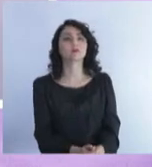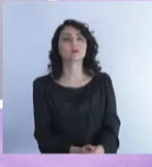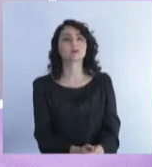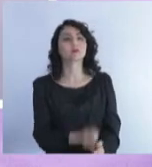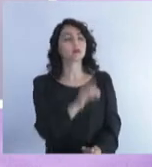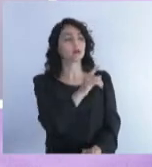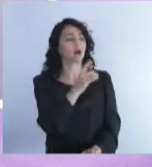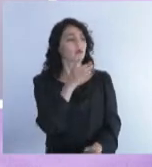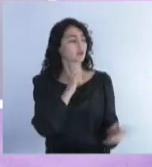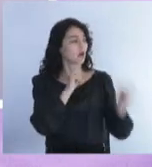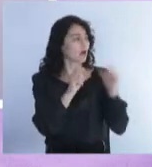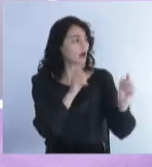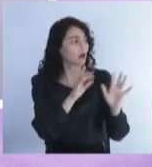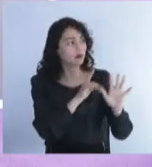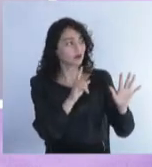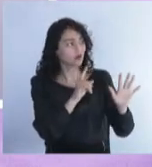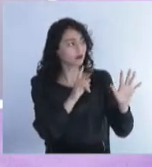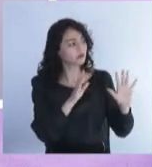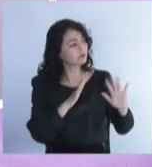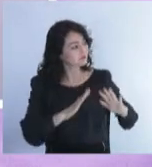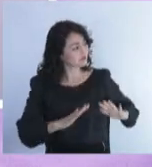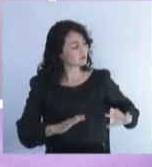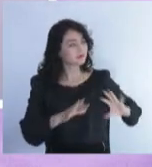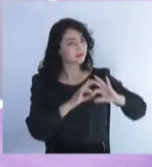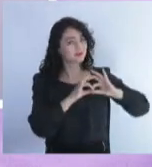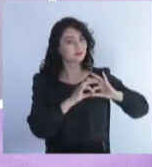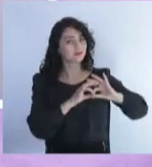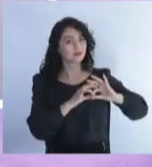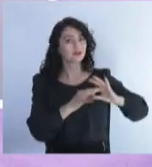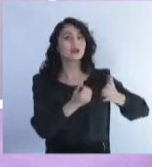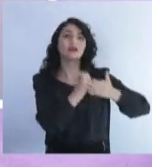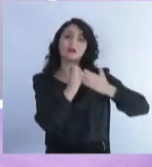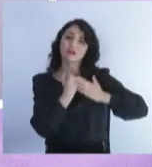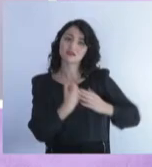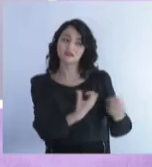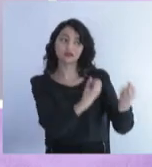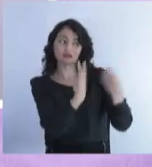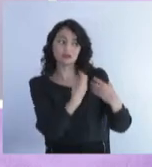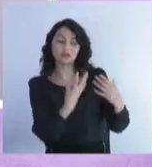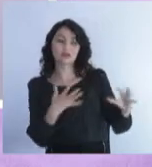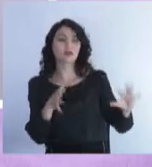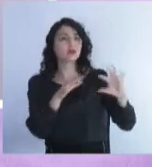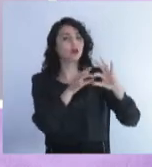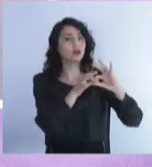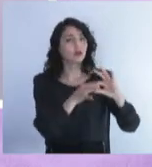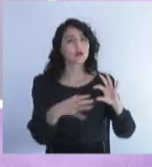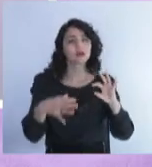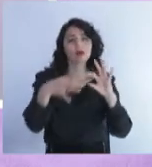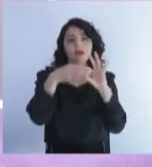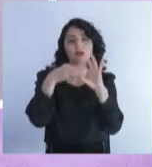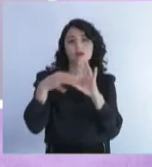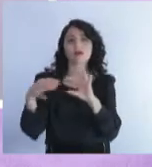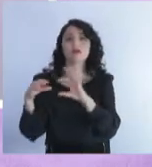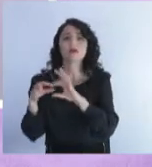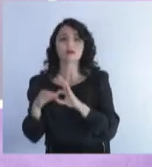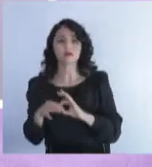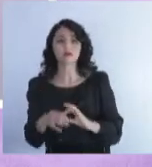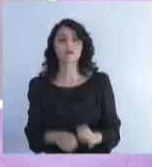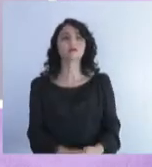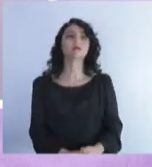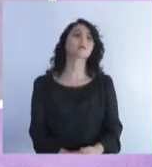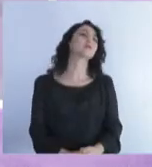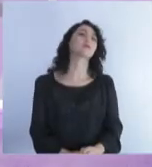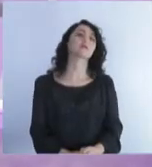to be defensive with, who you don't have to fight. This helps teach a person how to connect in a good